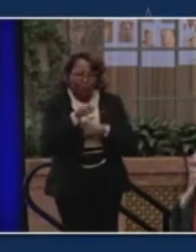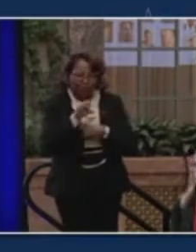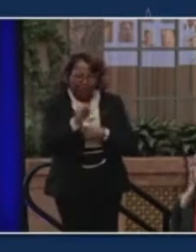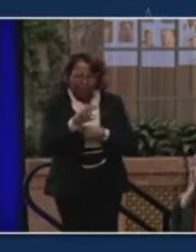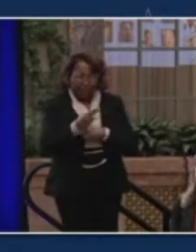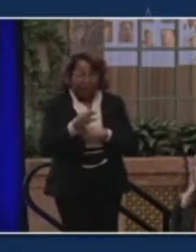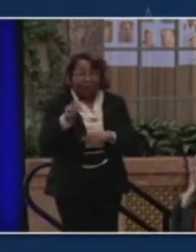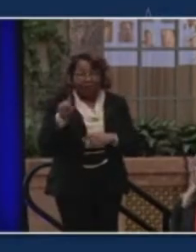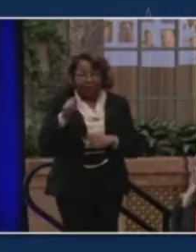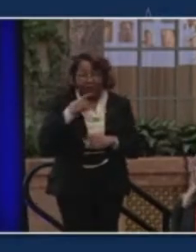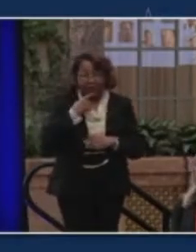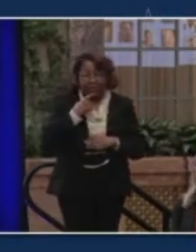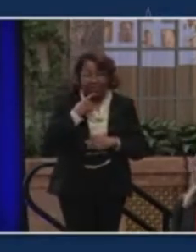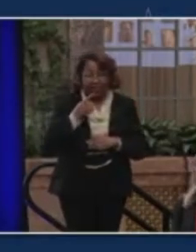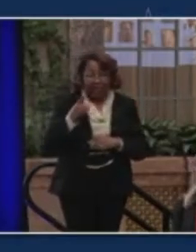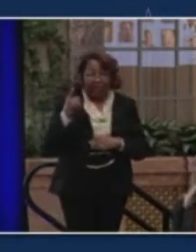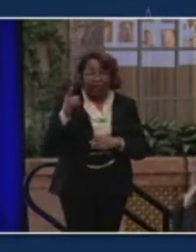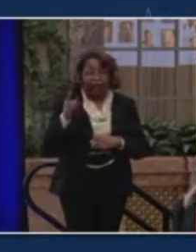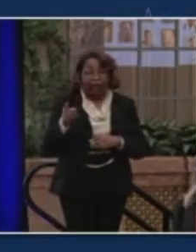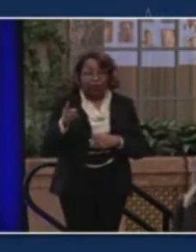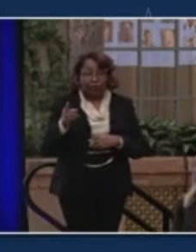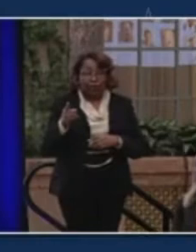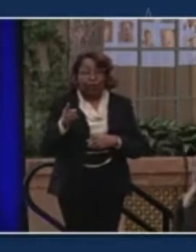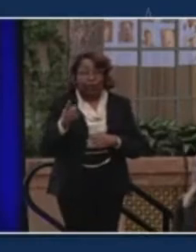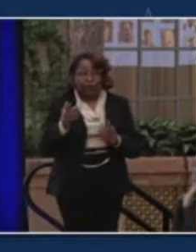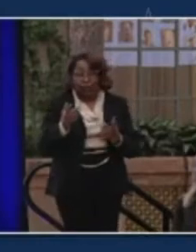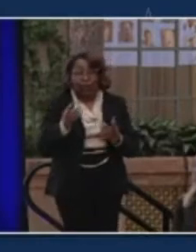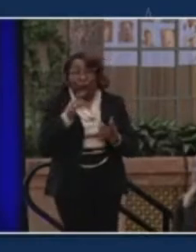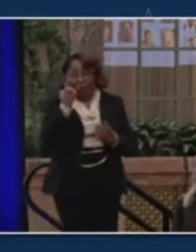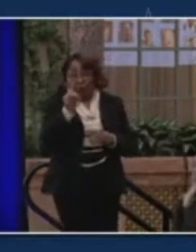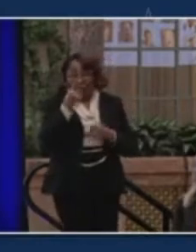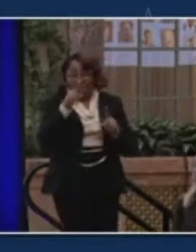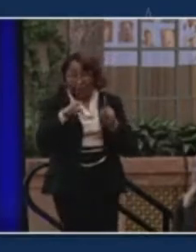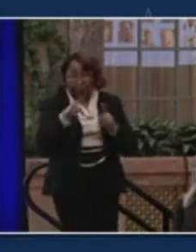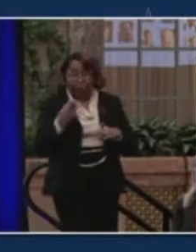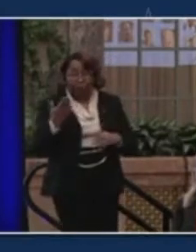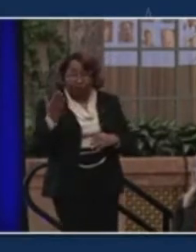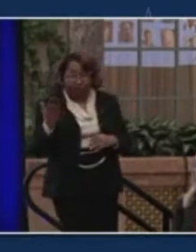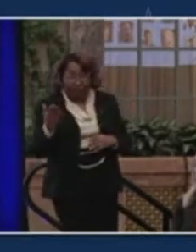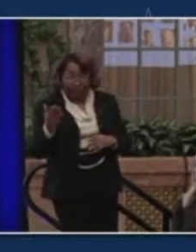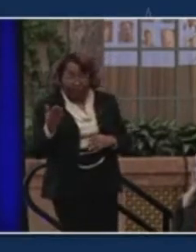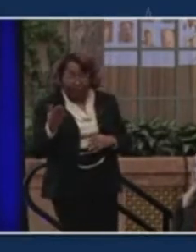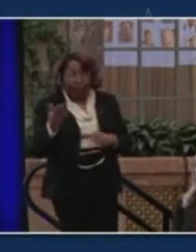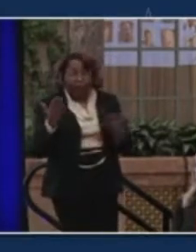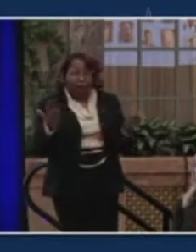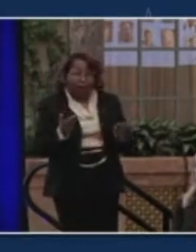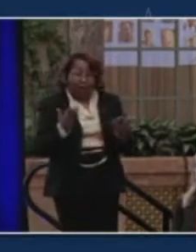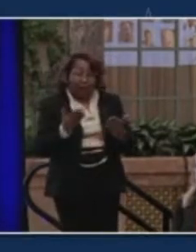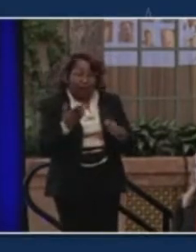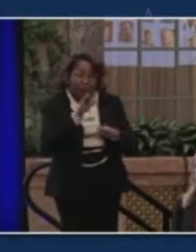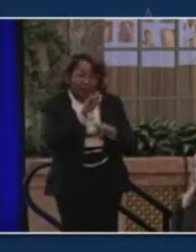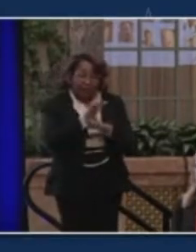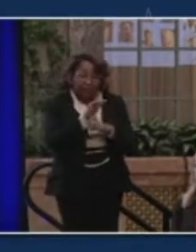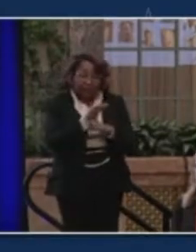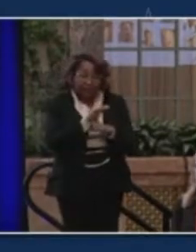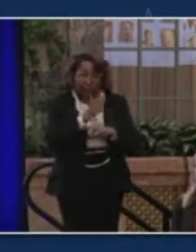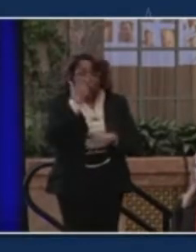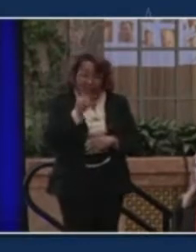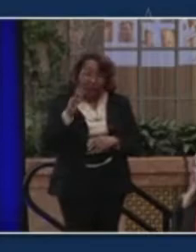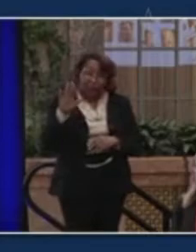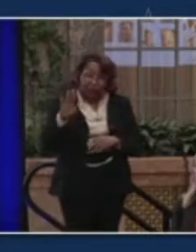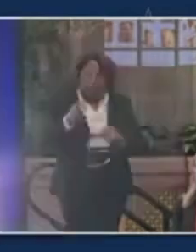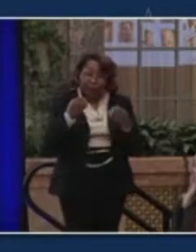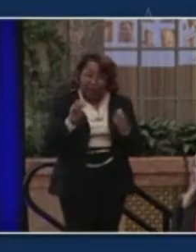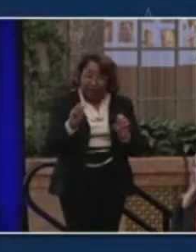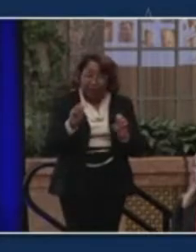Reverend Jackson is one of the people in this room who was there. And we're in this room tonight because of your effort. Well, there